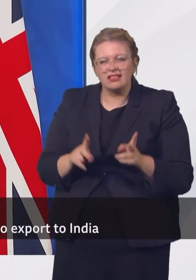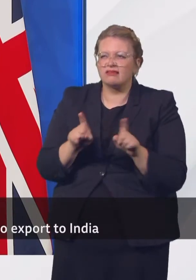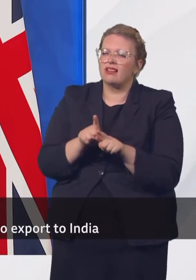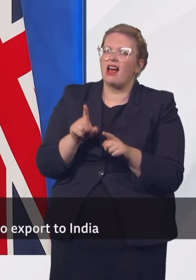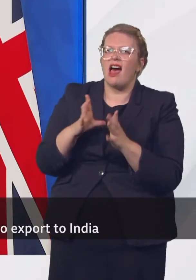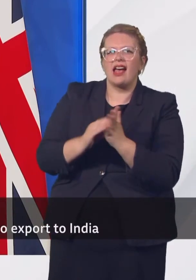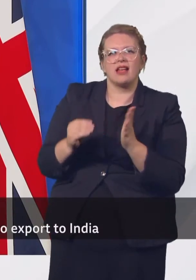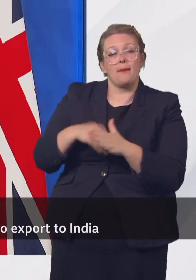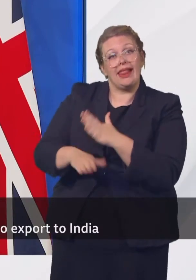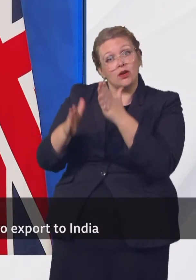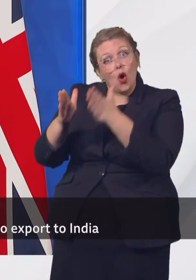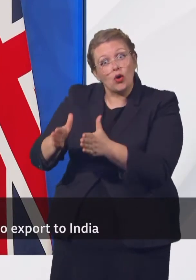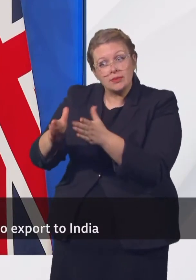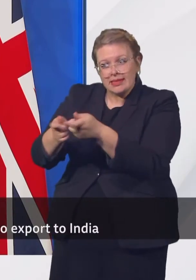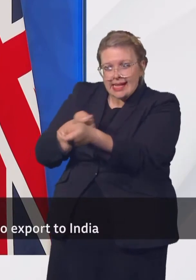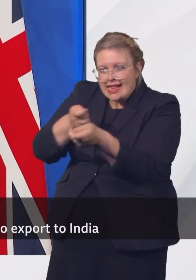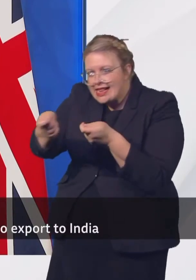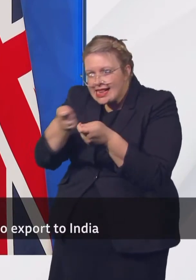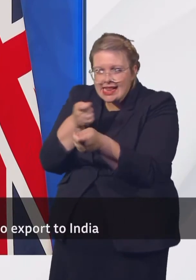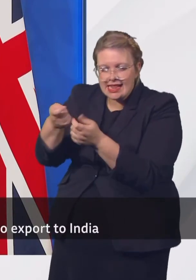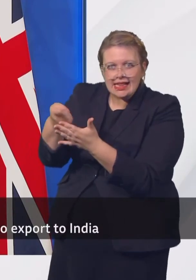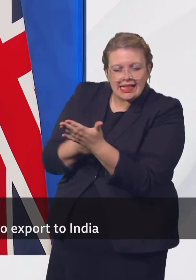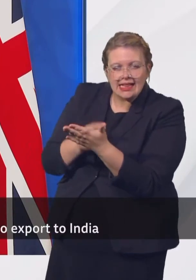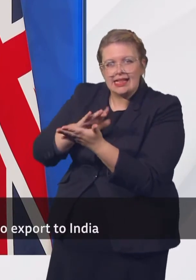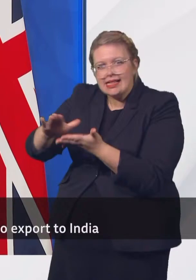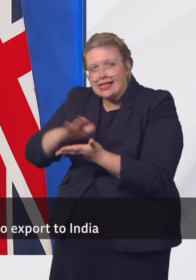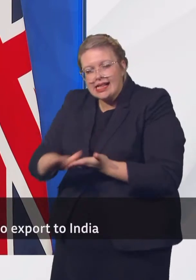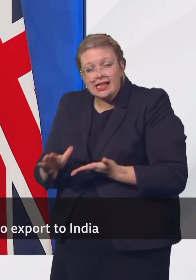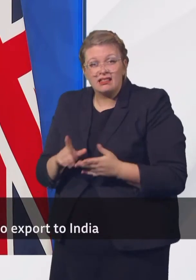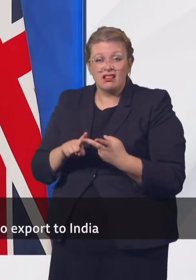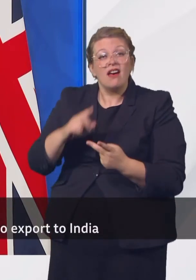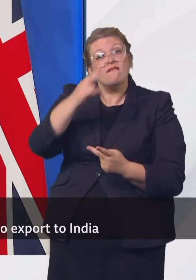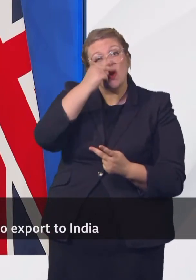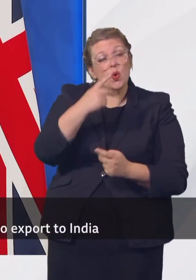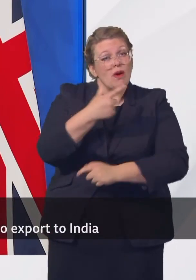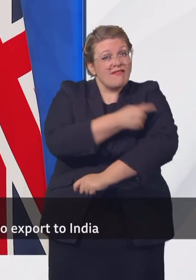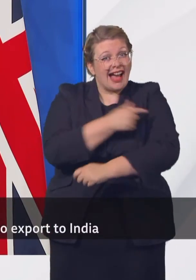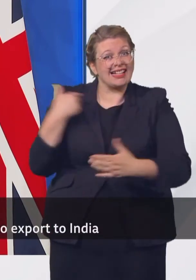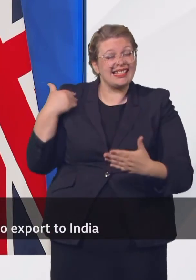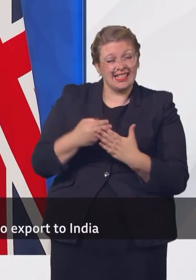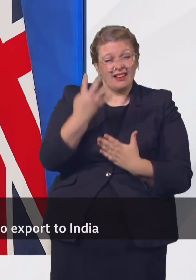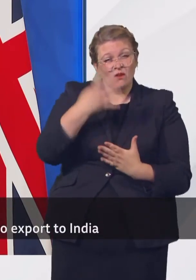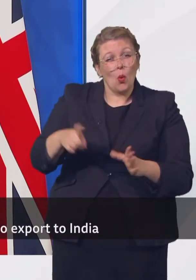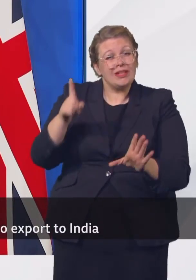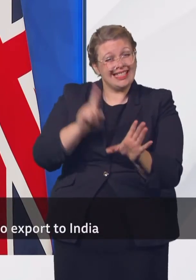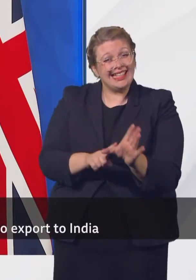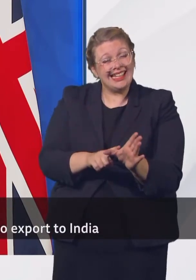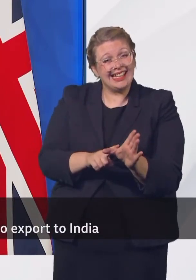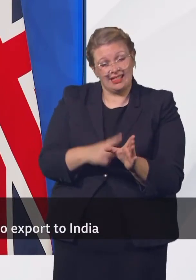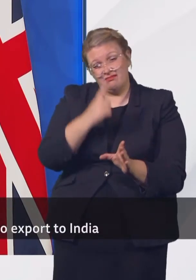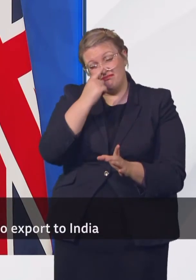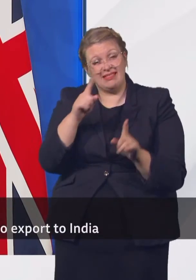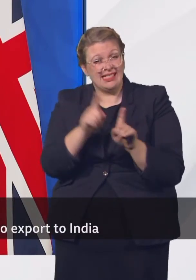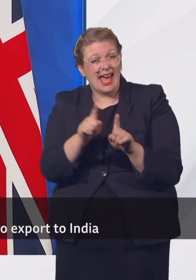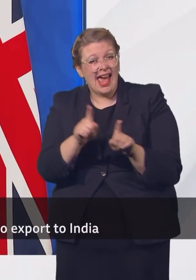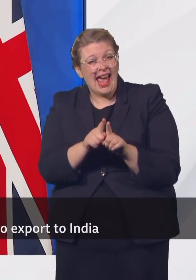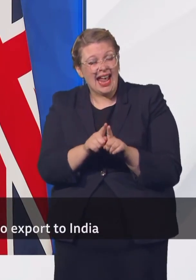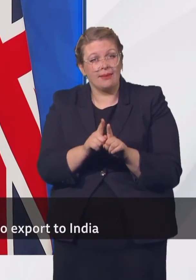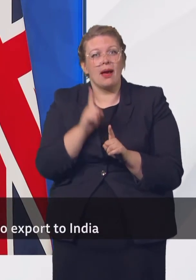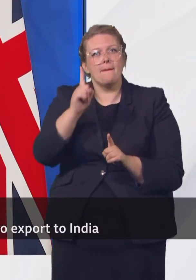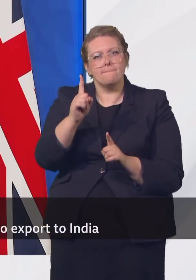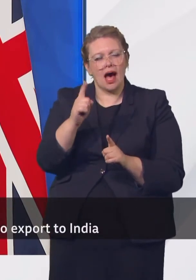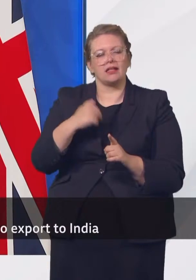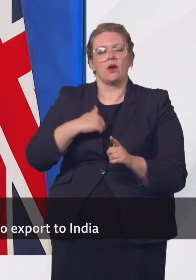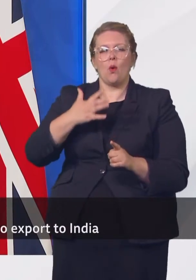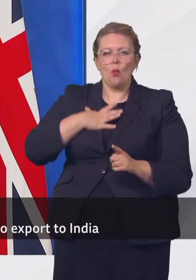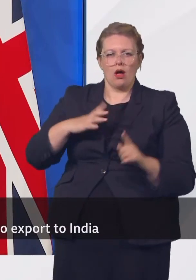like vaccination, which we've done for flu for 40 years. But it isn't something that dominates our